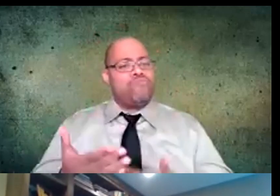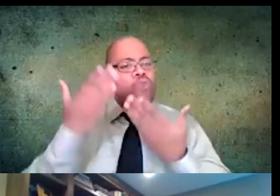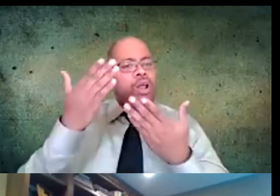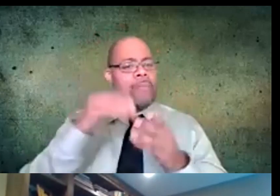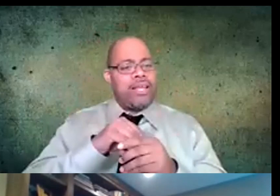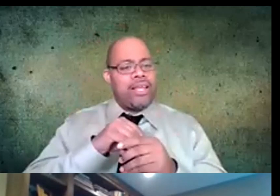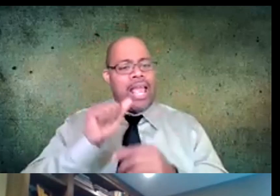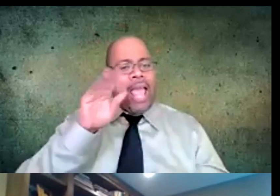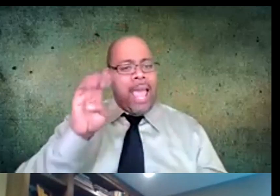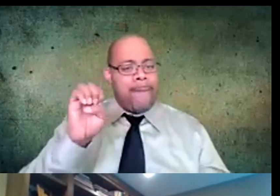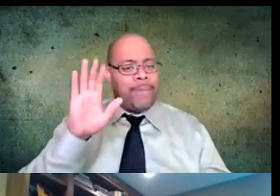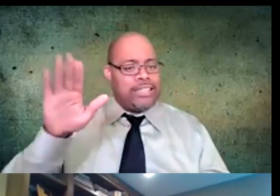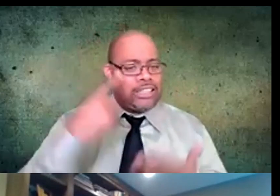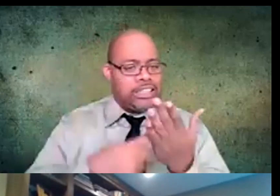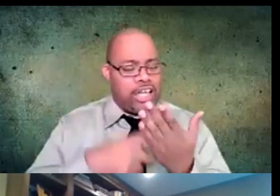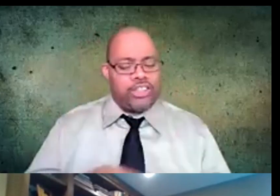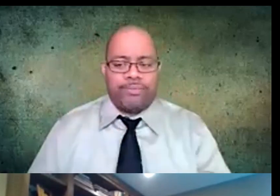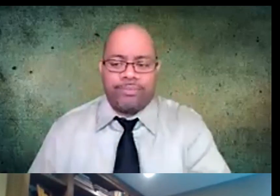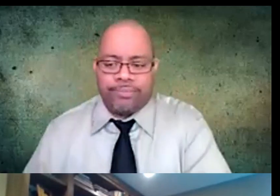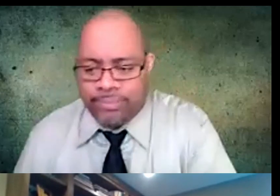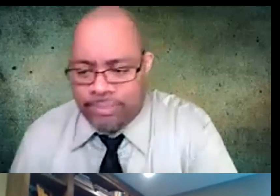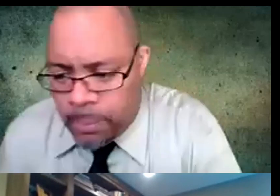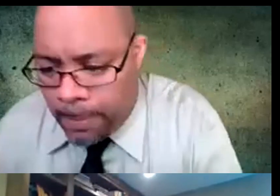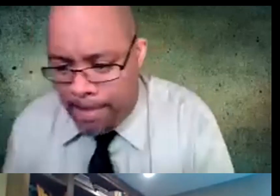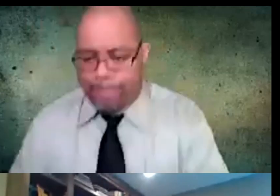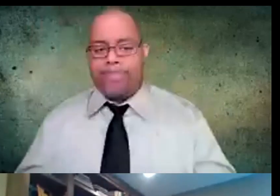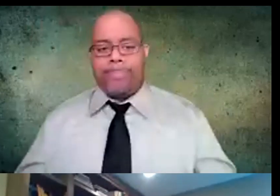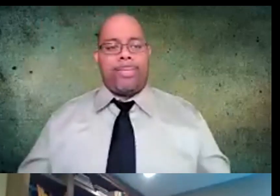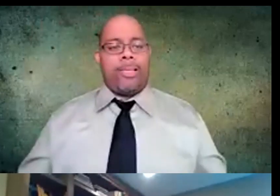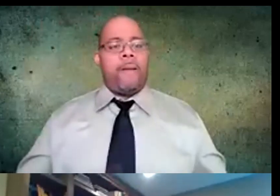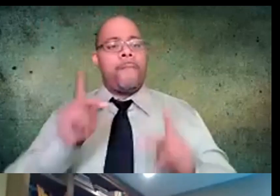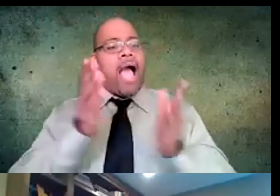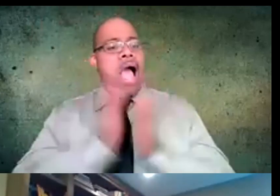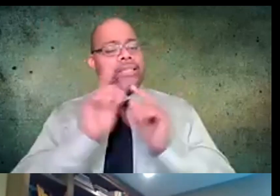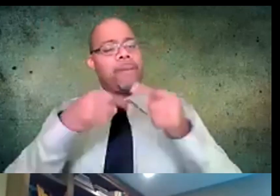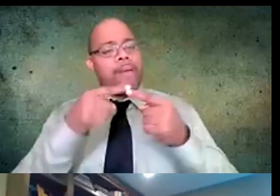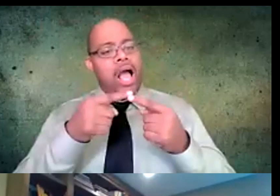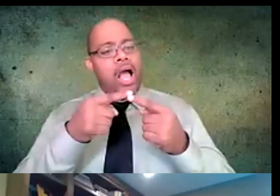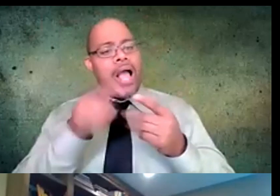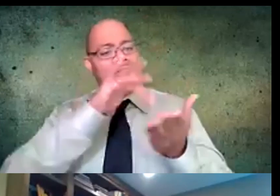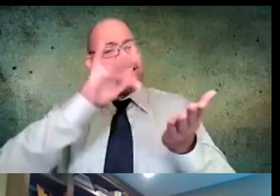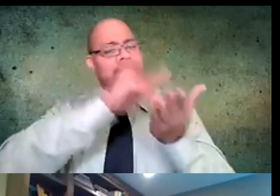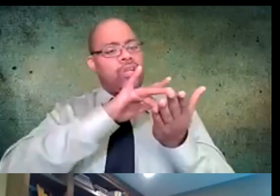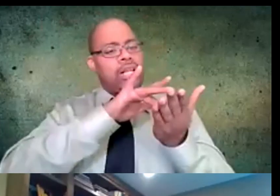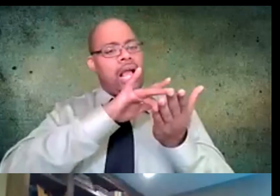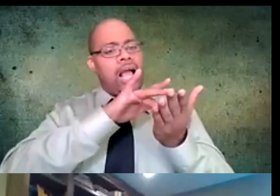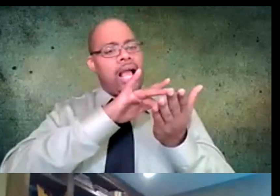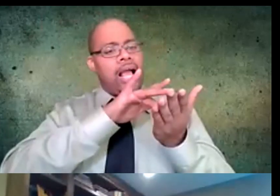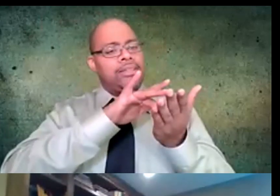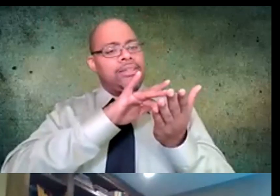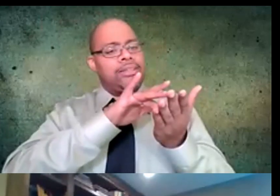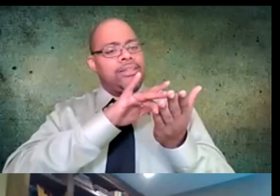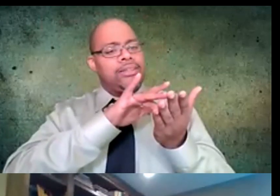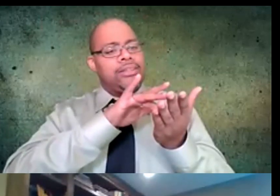Abe's discussion earlier, but got it. Folks were asking about a centralized sort